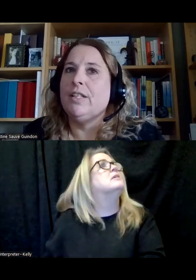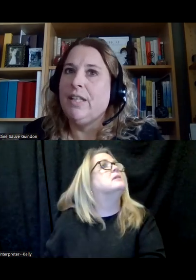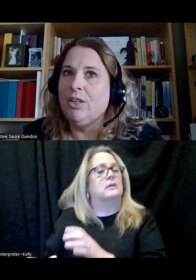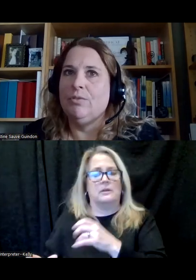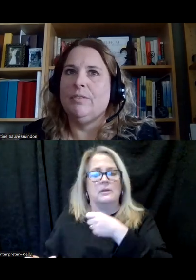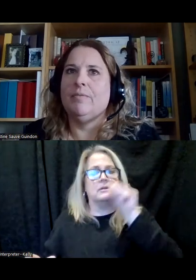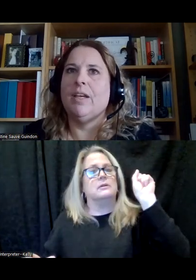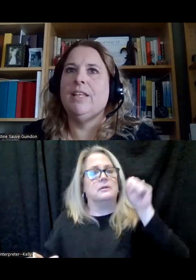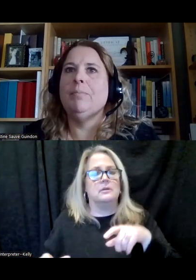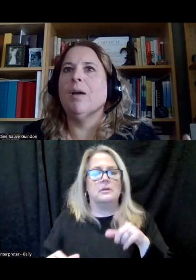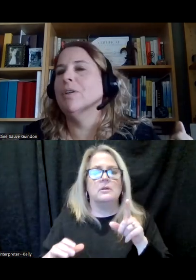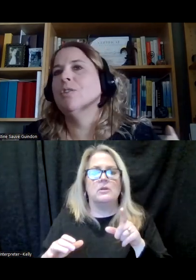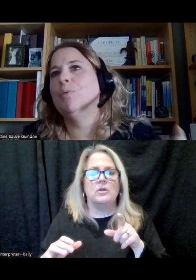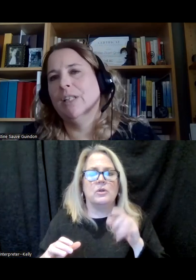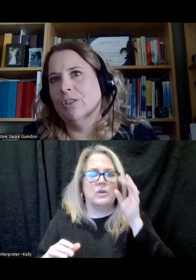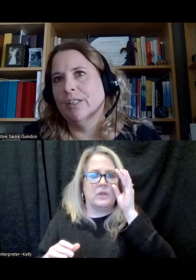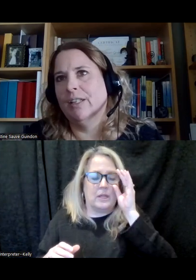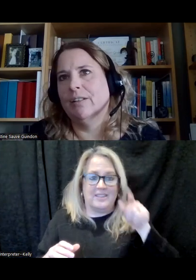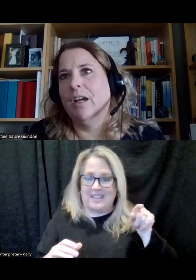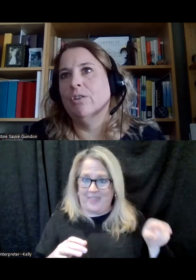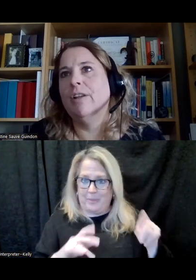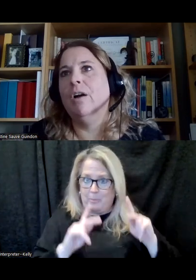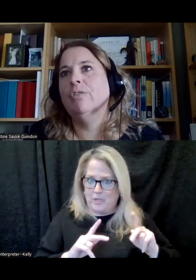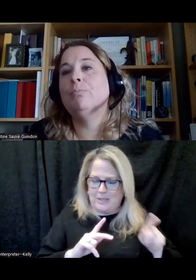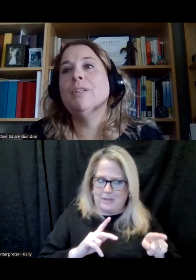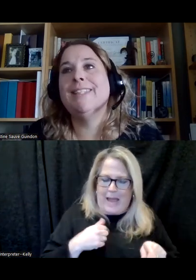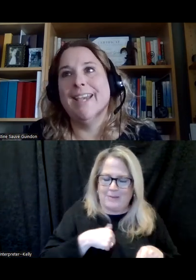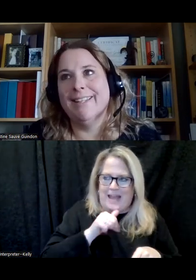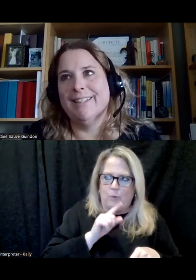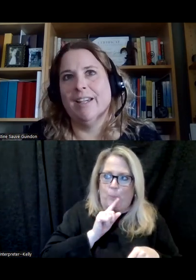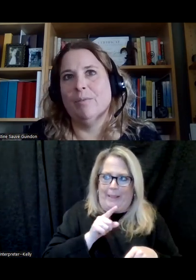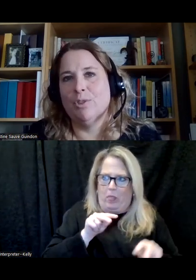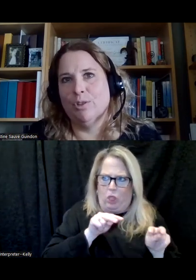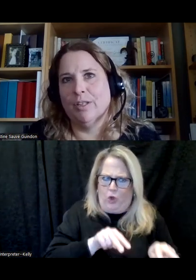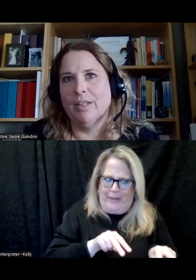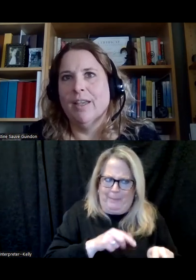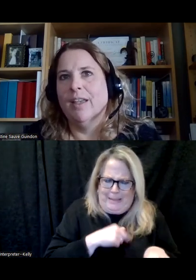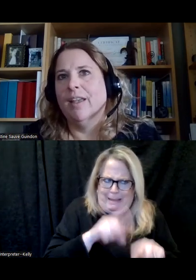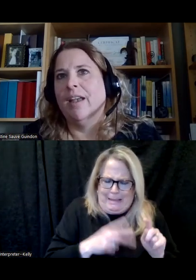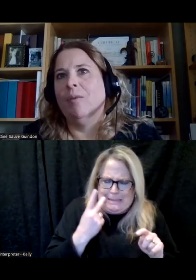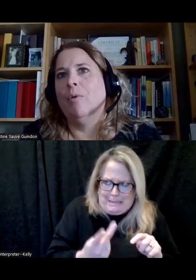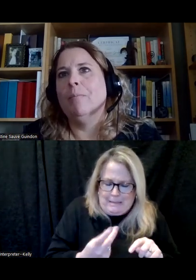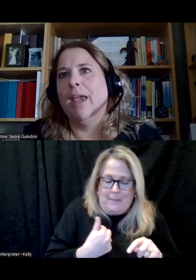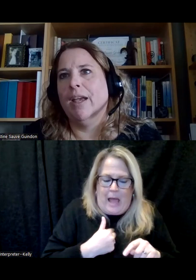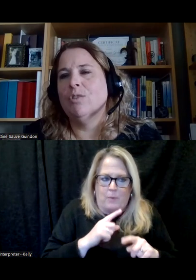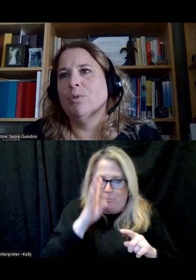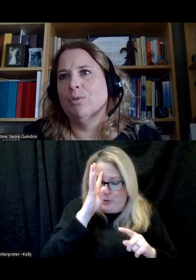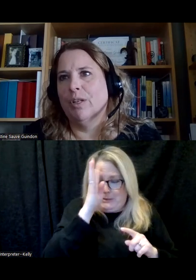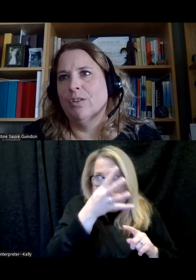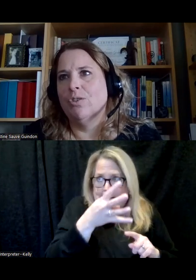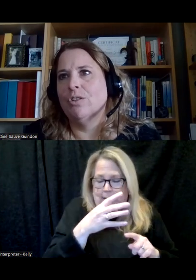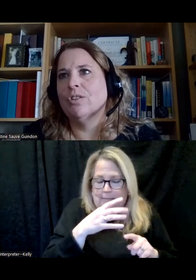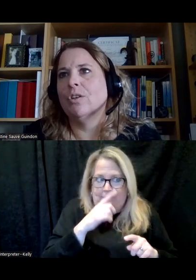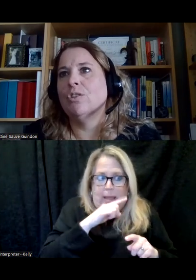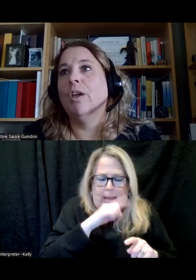She continues, except I wasn't really looking. I learned how to pretend like I was looking at what my hands were